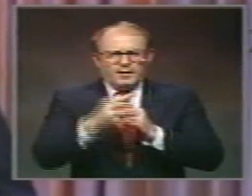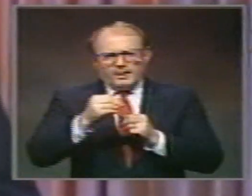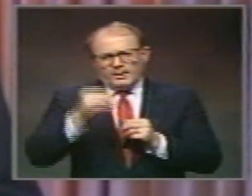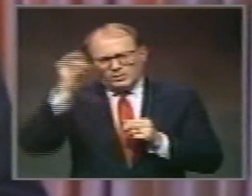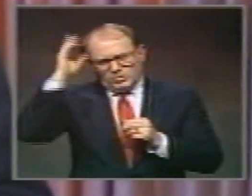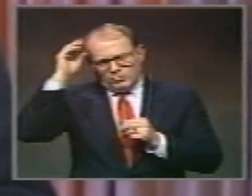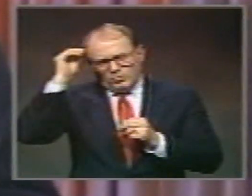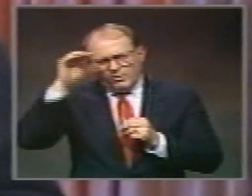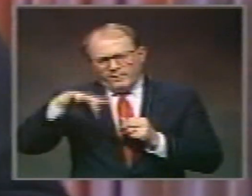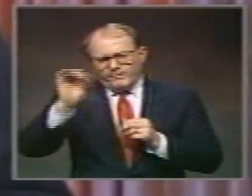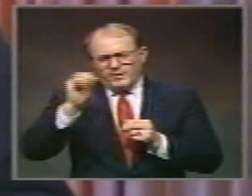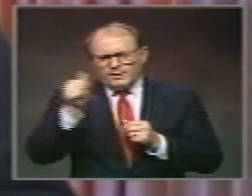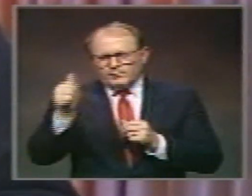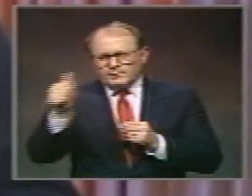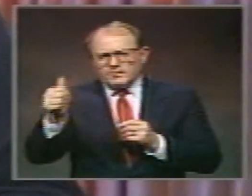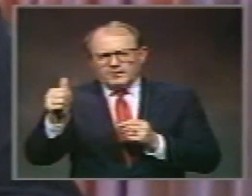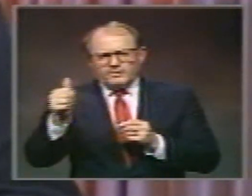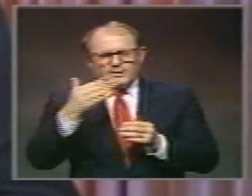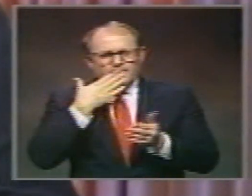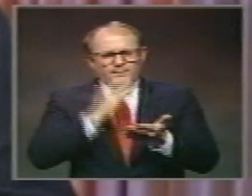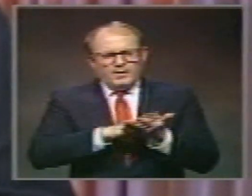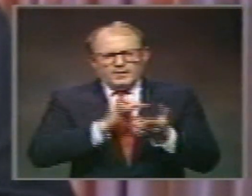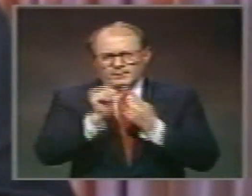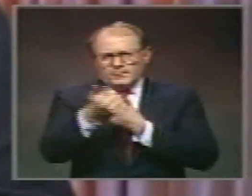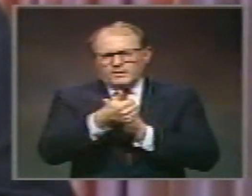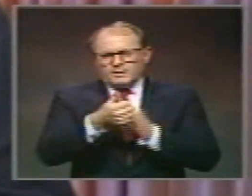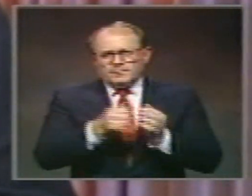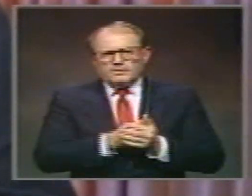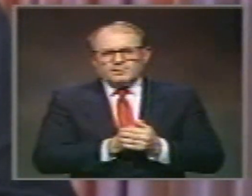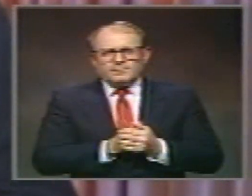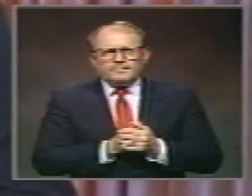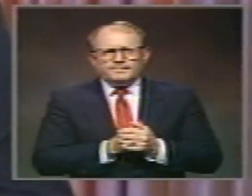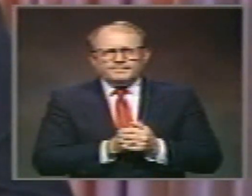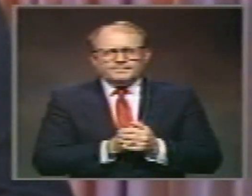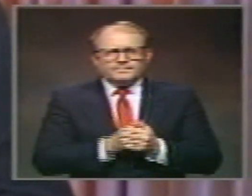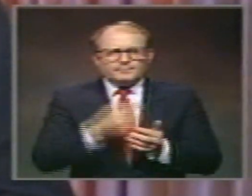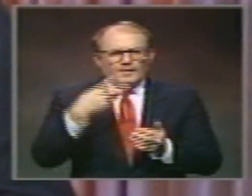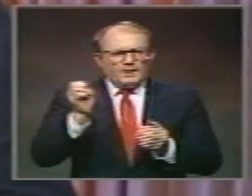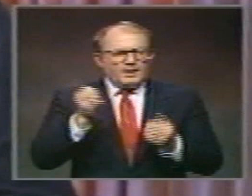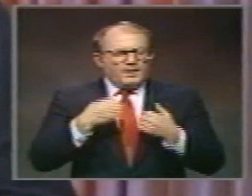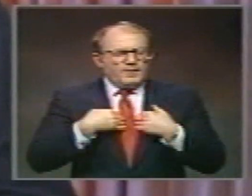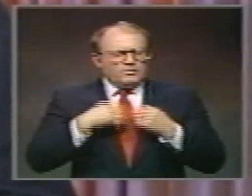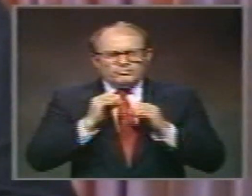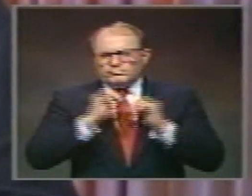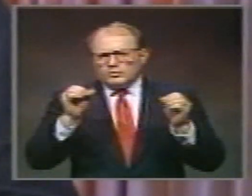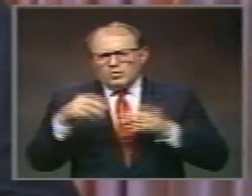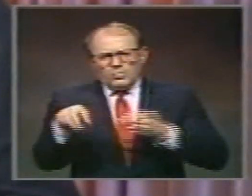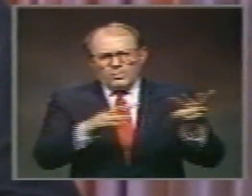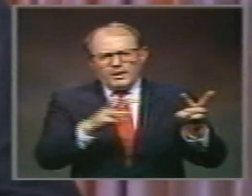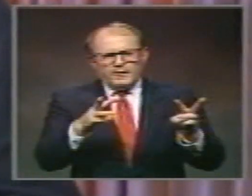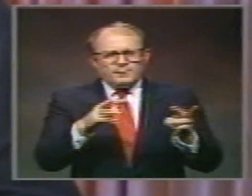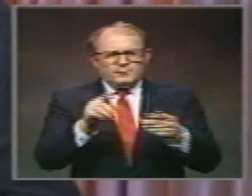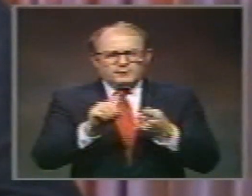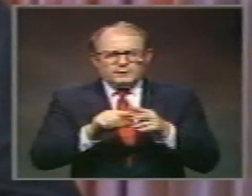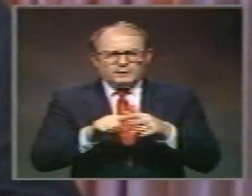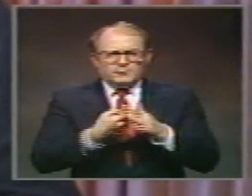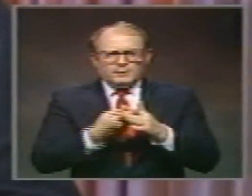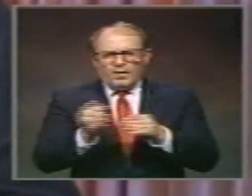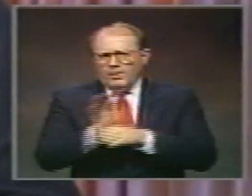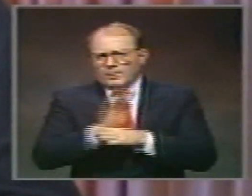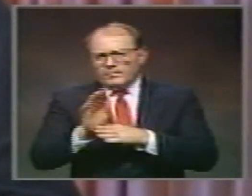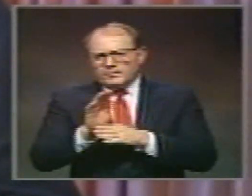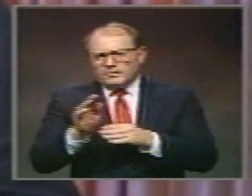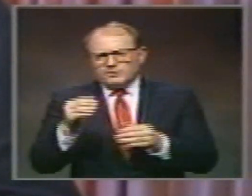found himself in dire circumstances. He had no means for going into business because he had spent all